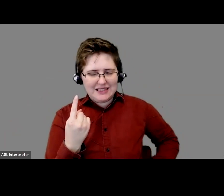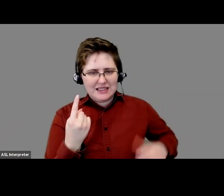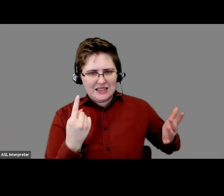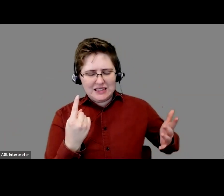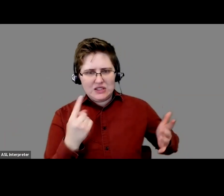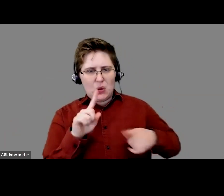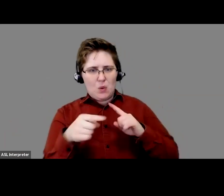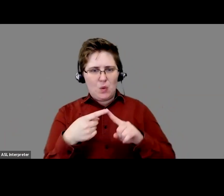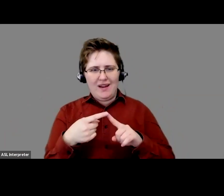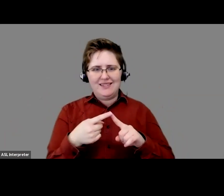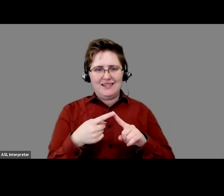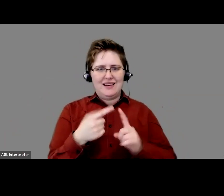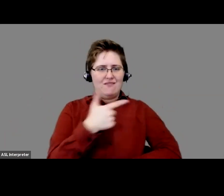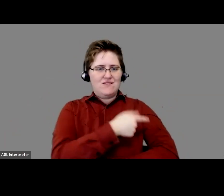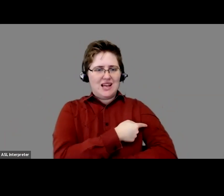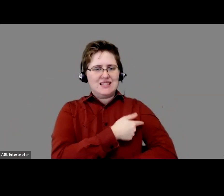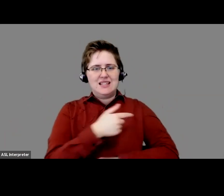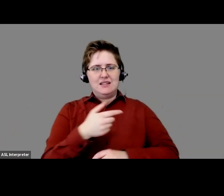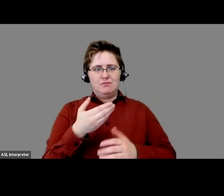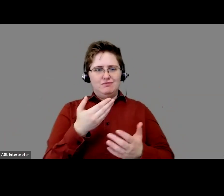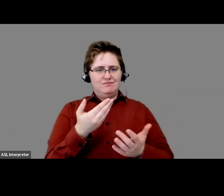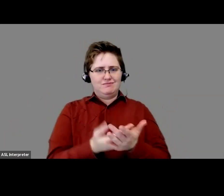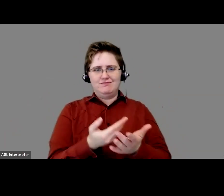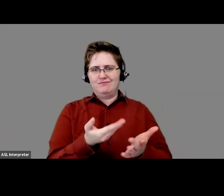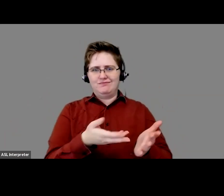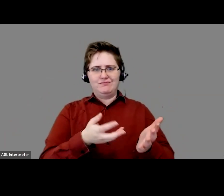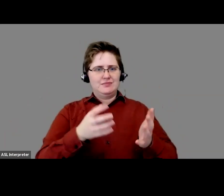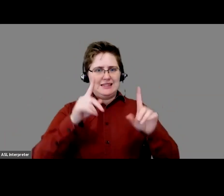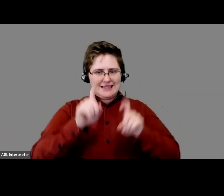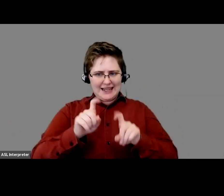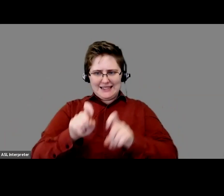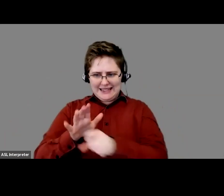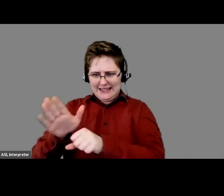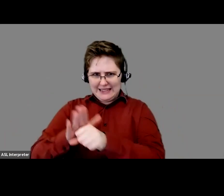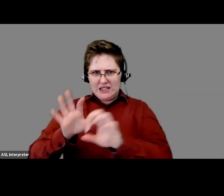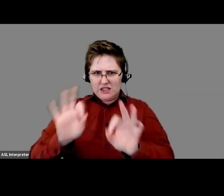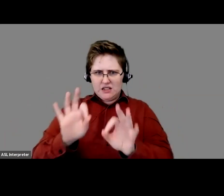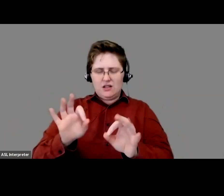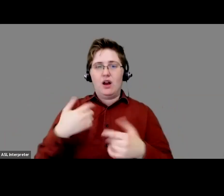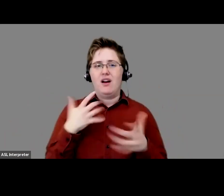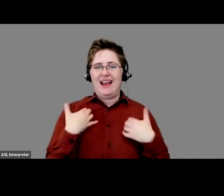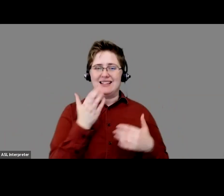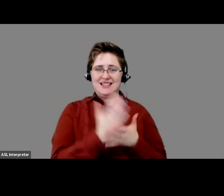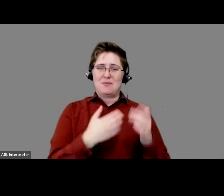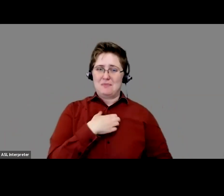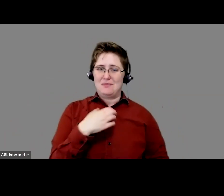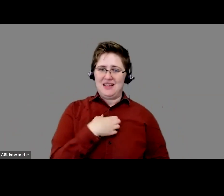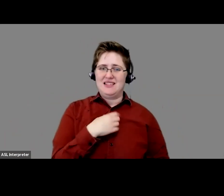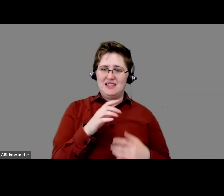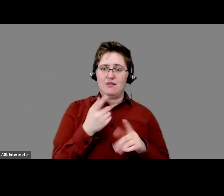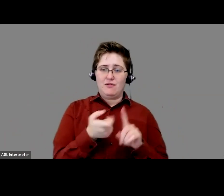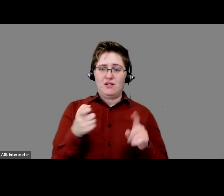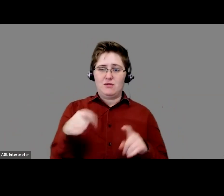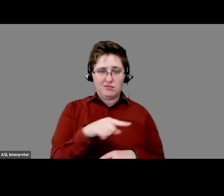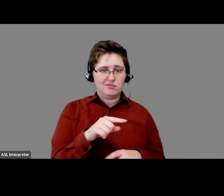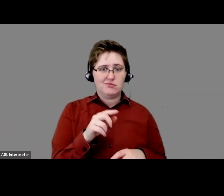once the vaccine is has been tested and is good. We've already had some complaints come in,